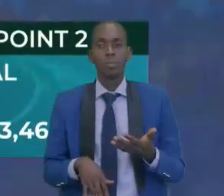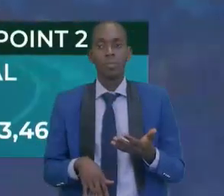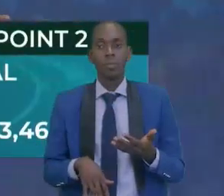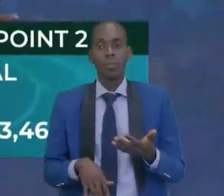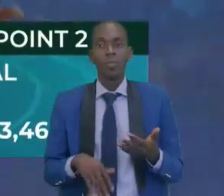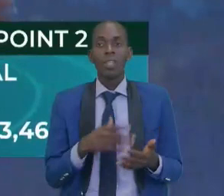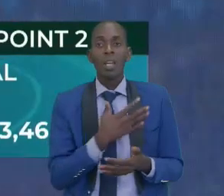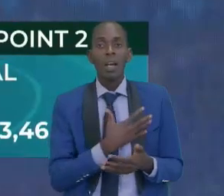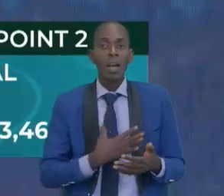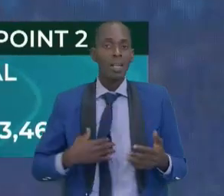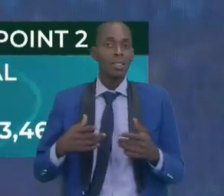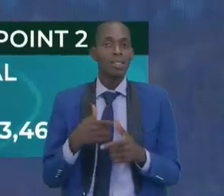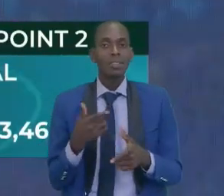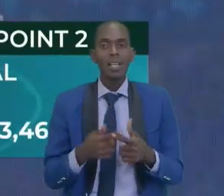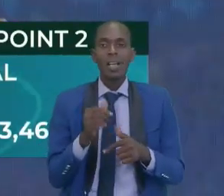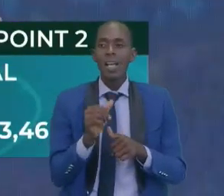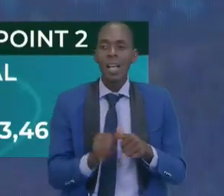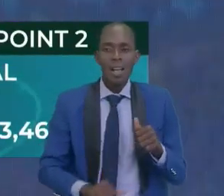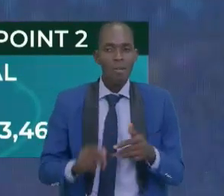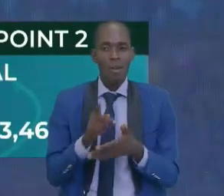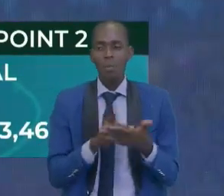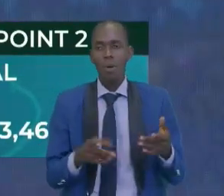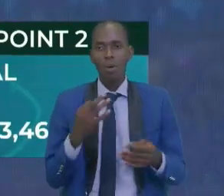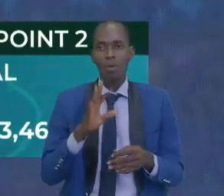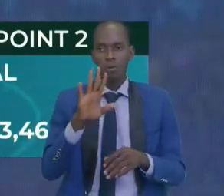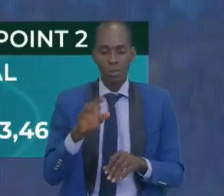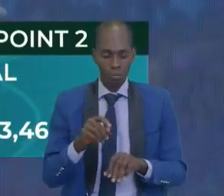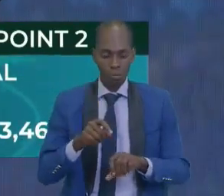And then every part of your joints,